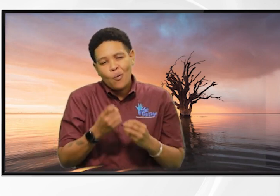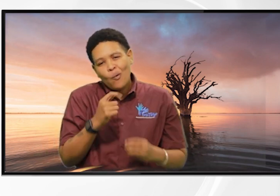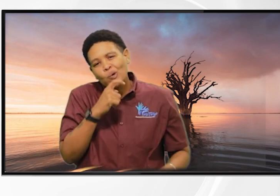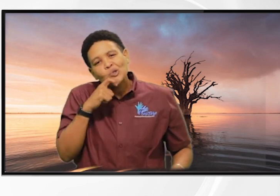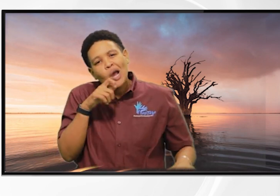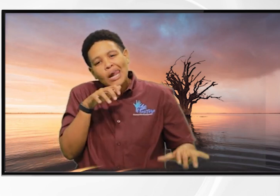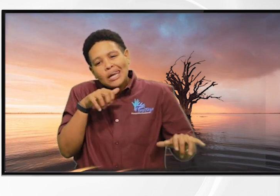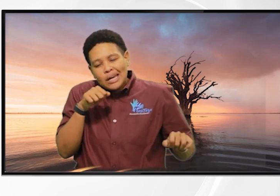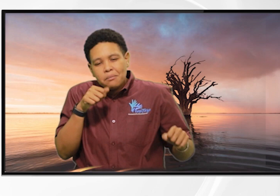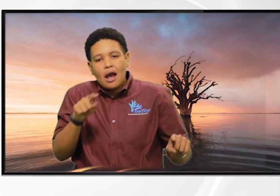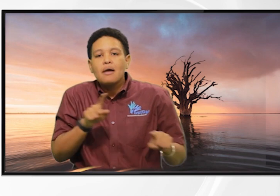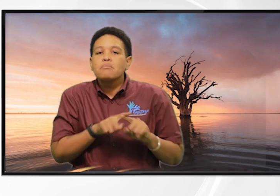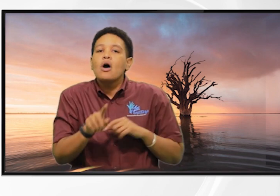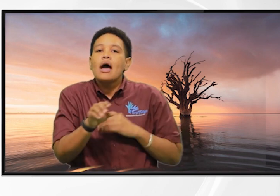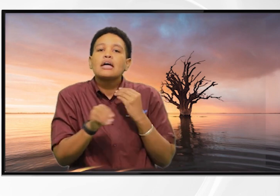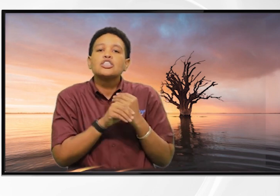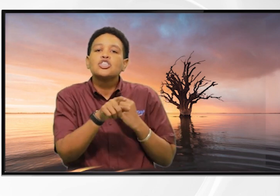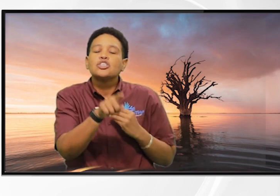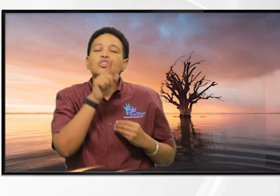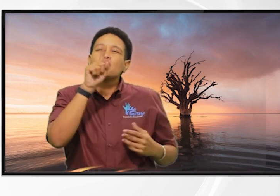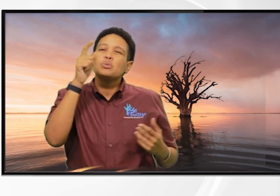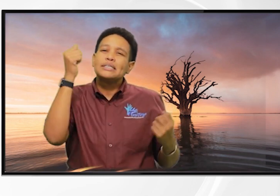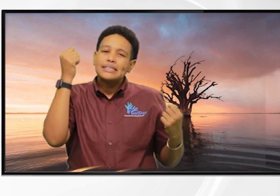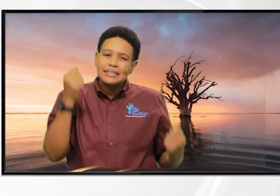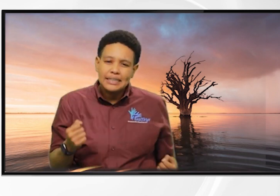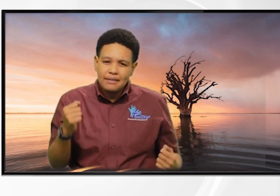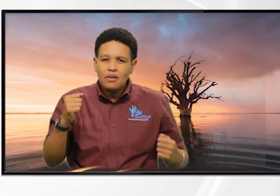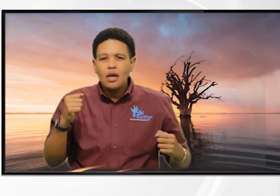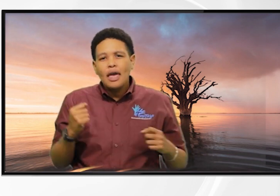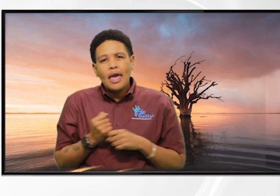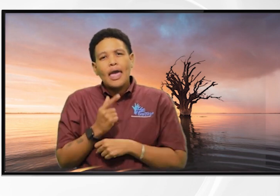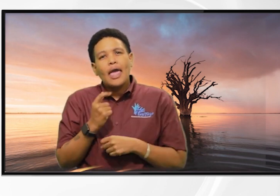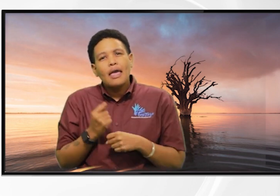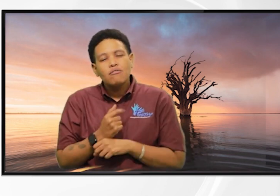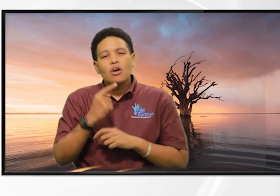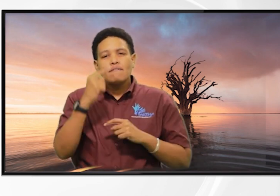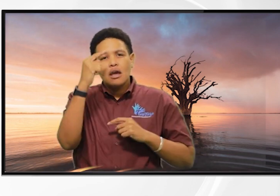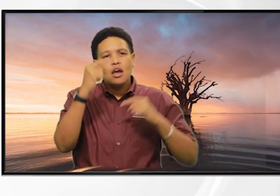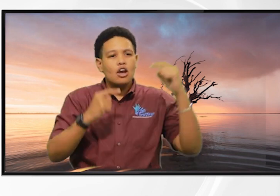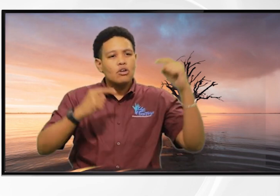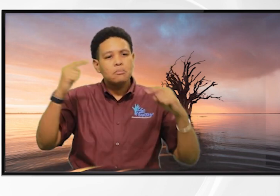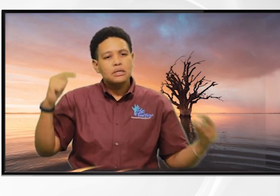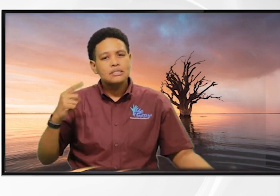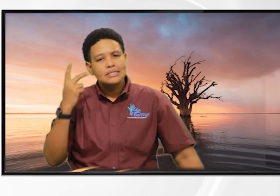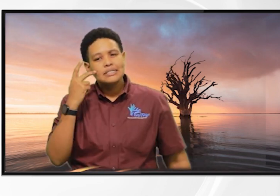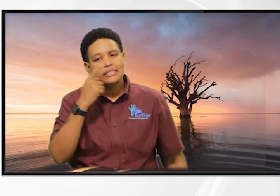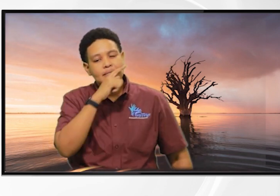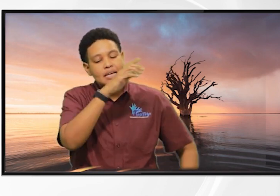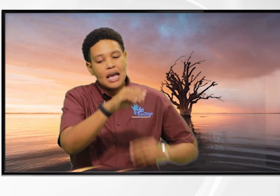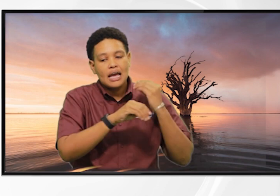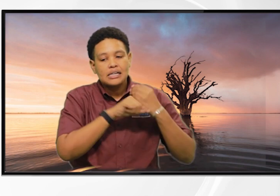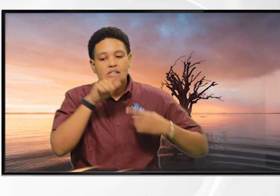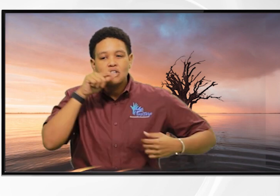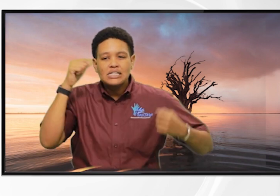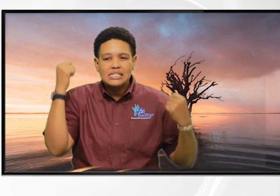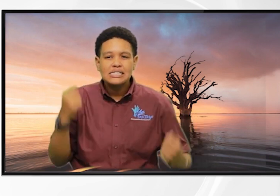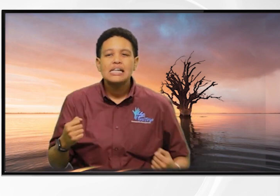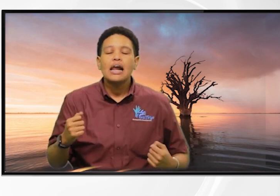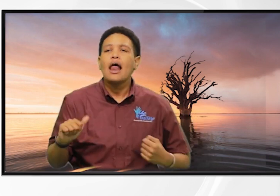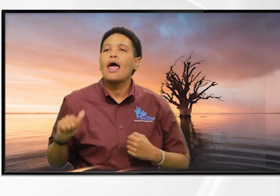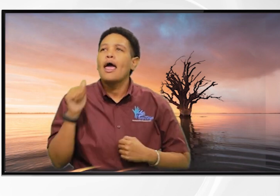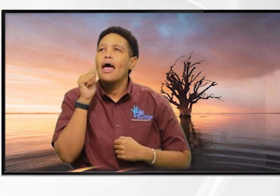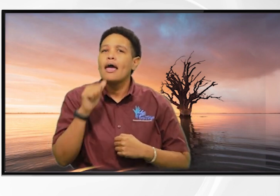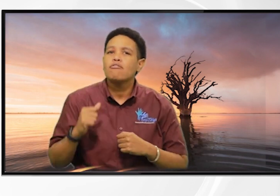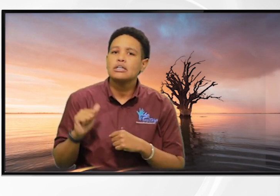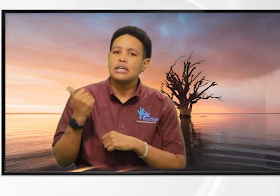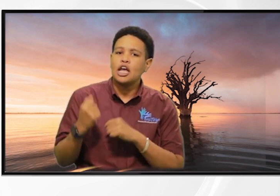There is, however, in addition to significant year-to-year variability, also significant decadal